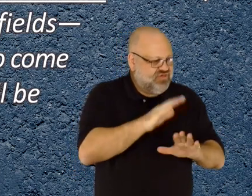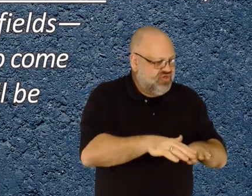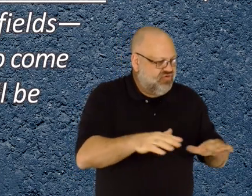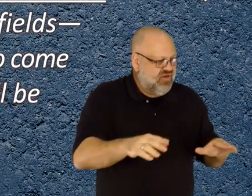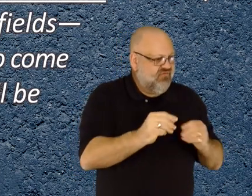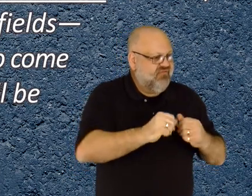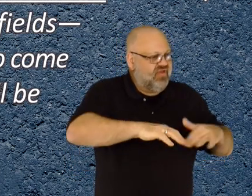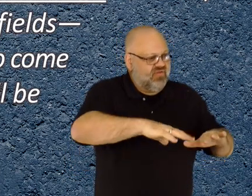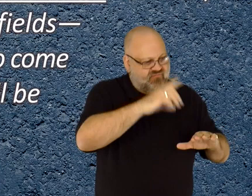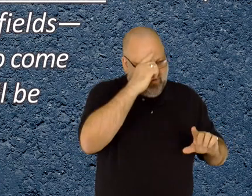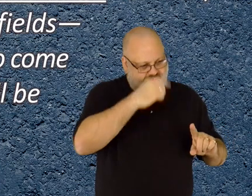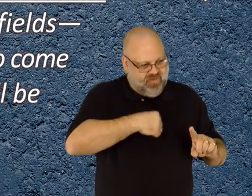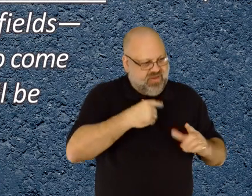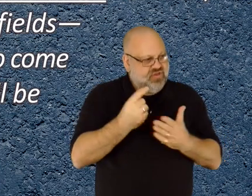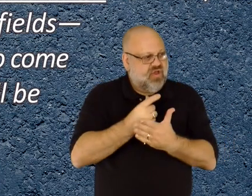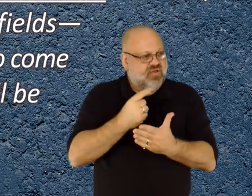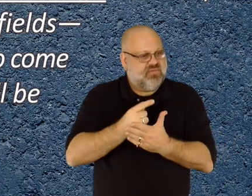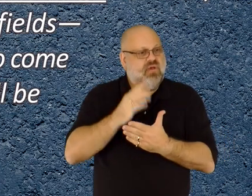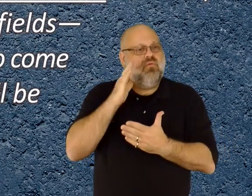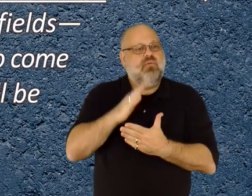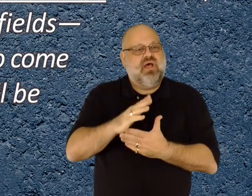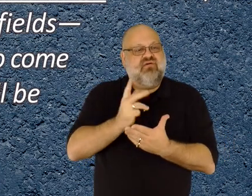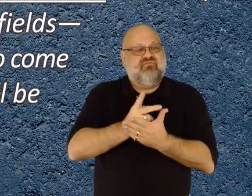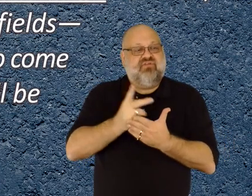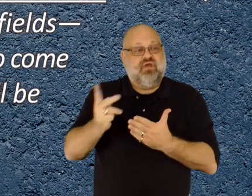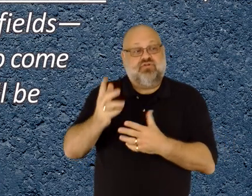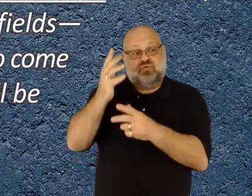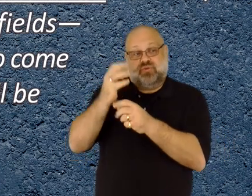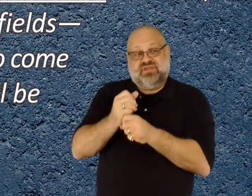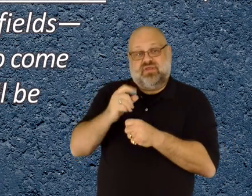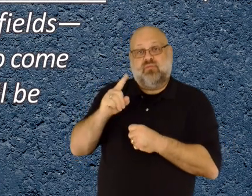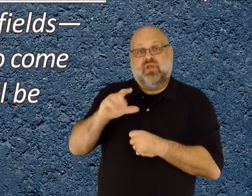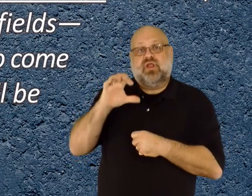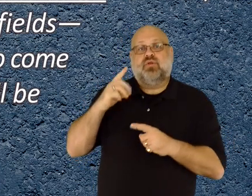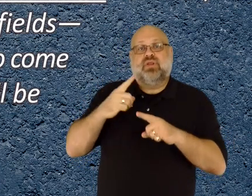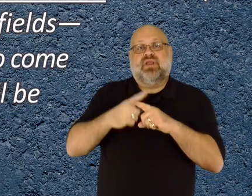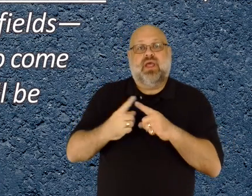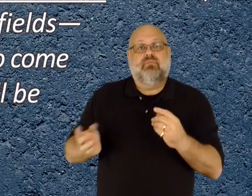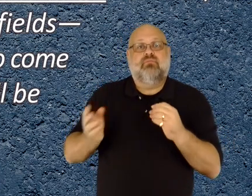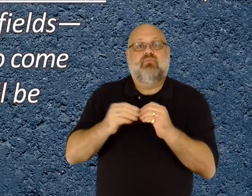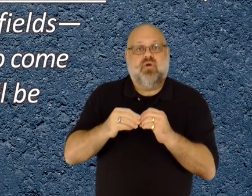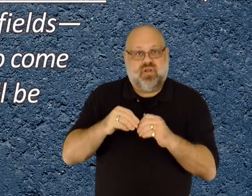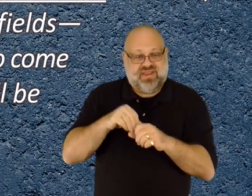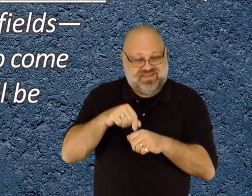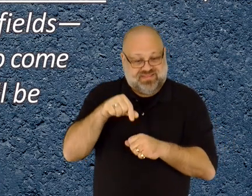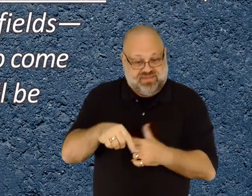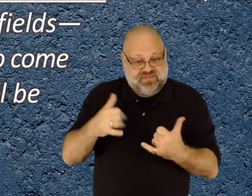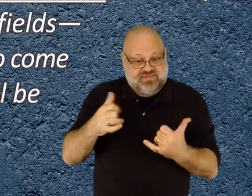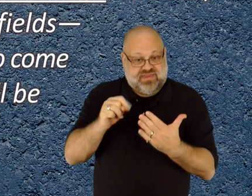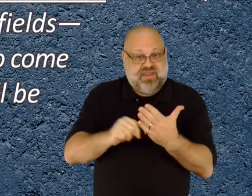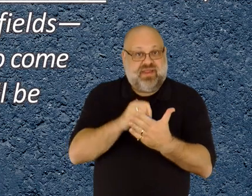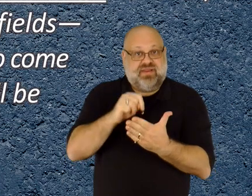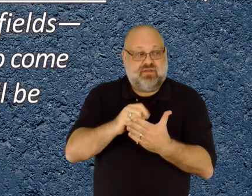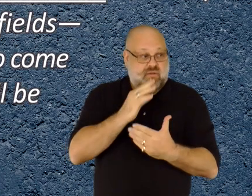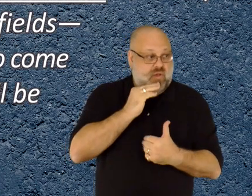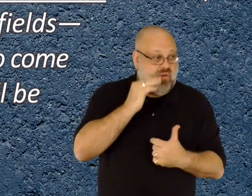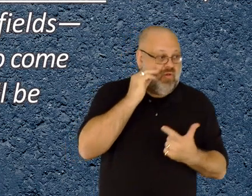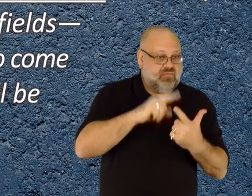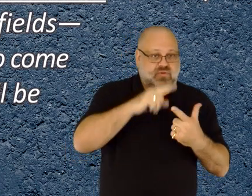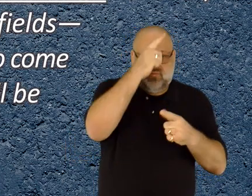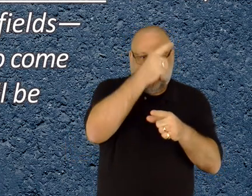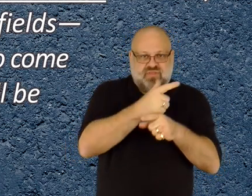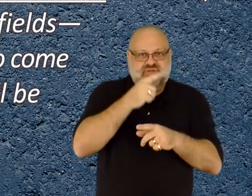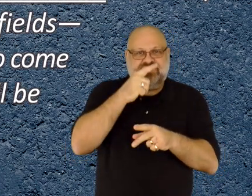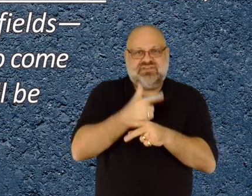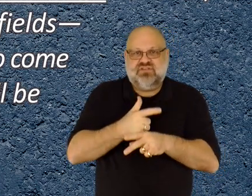me and the gospel will fail to receive 100 times as much in this present age, homes, brothers,